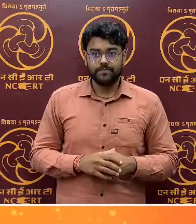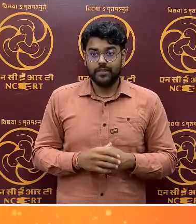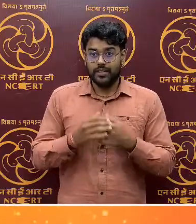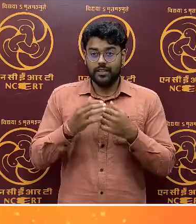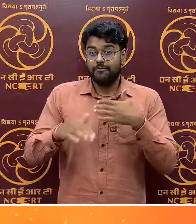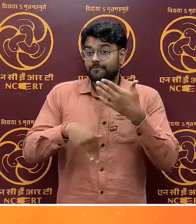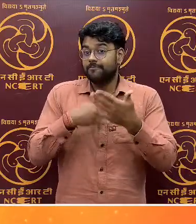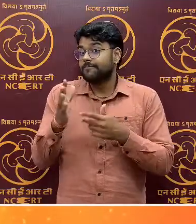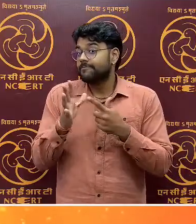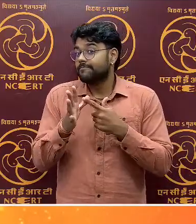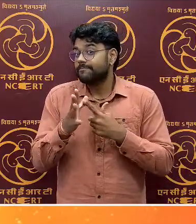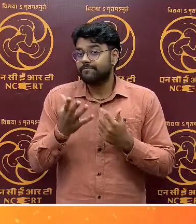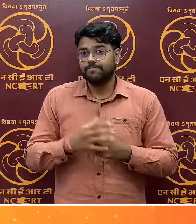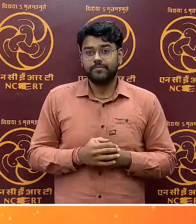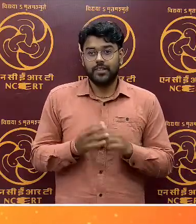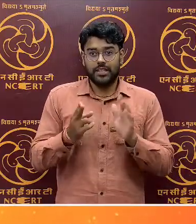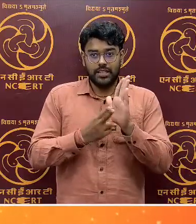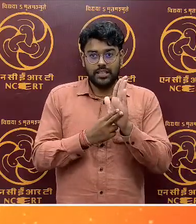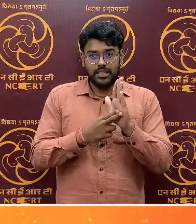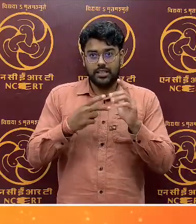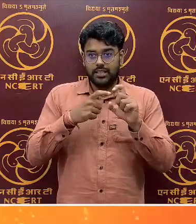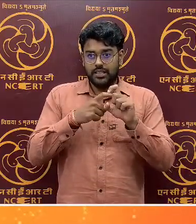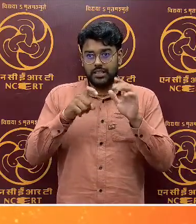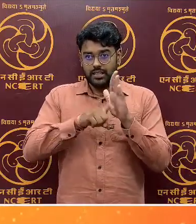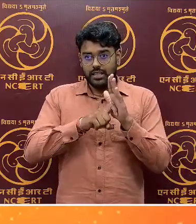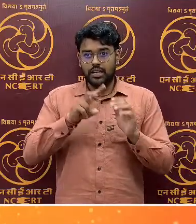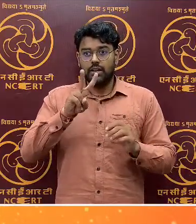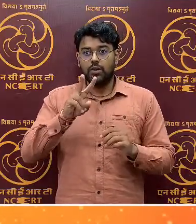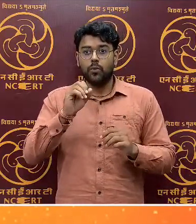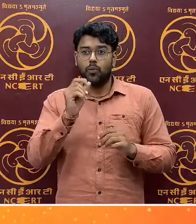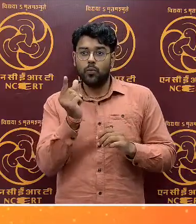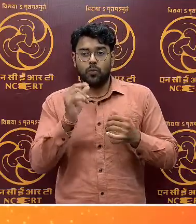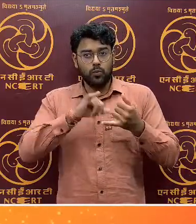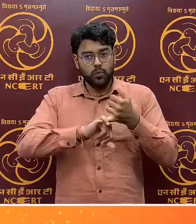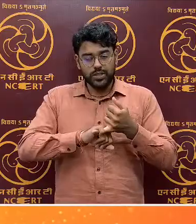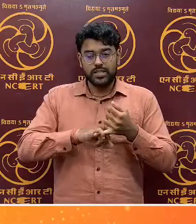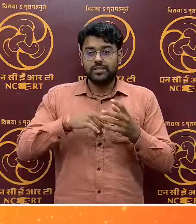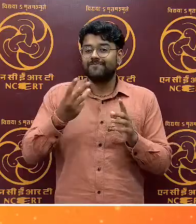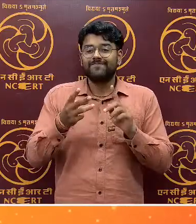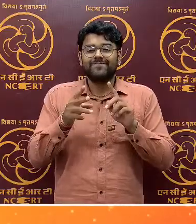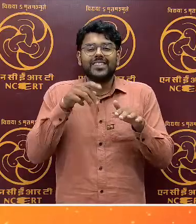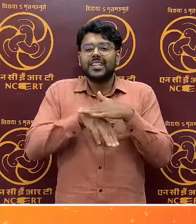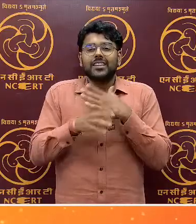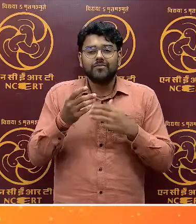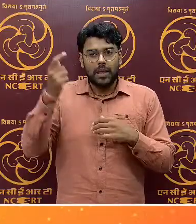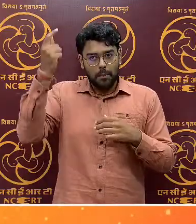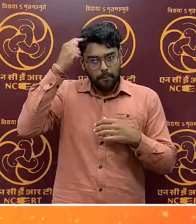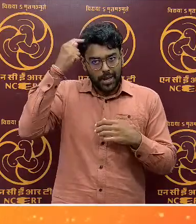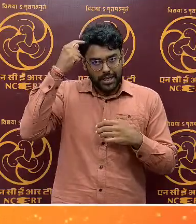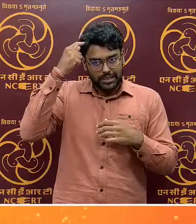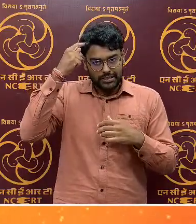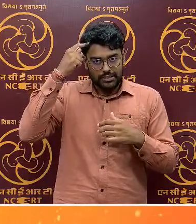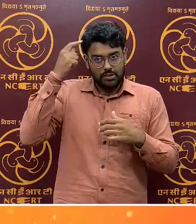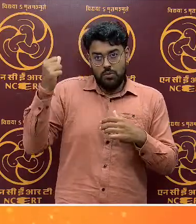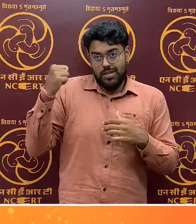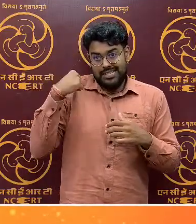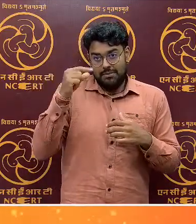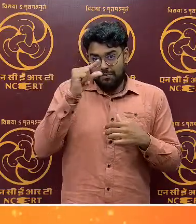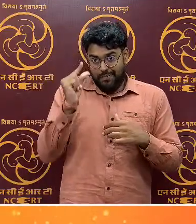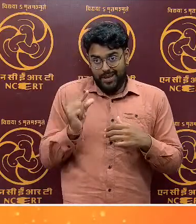Now, further we have nervous system, our brain and spinal cord. Okay. Yes. So, brain says that whatever is to be